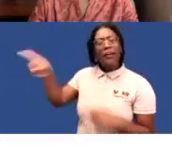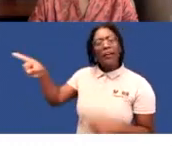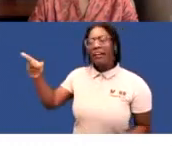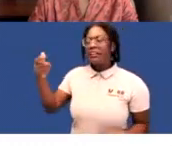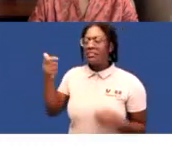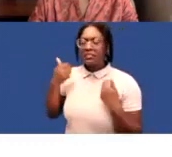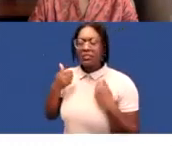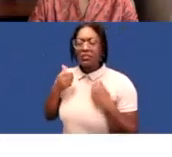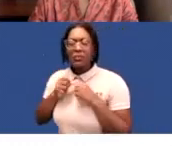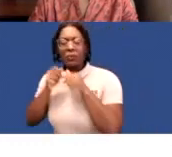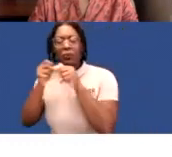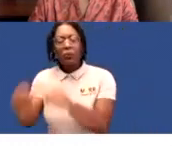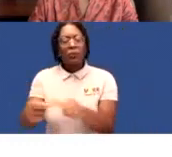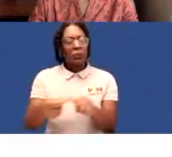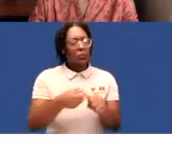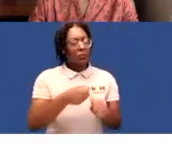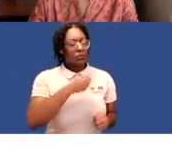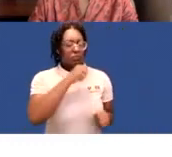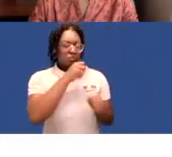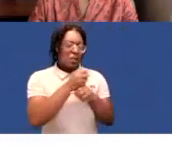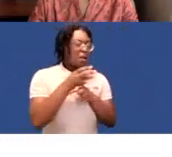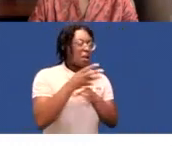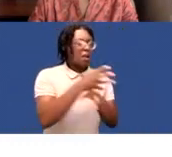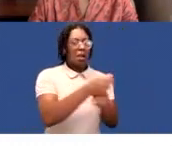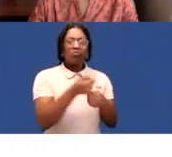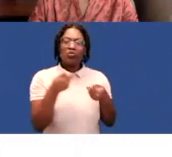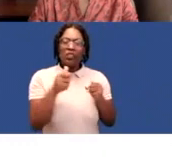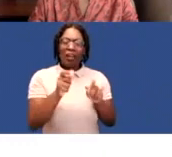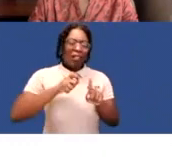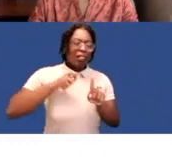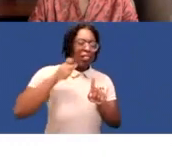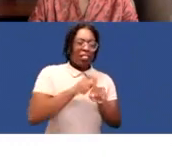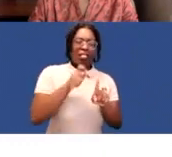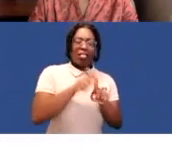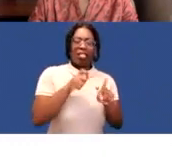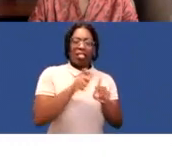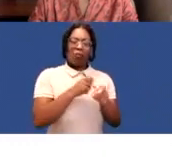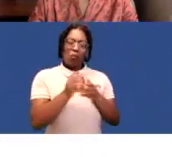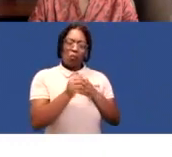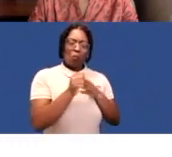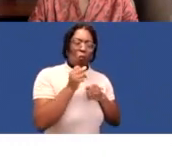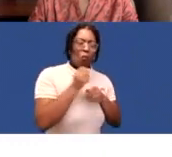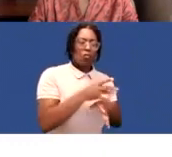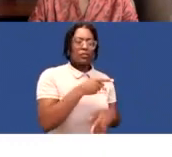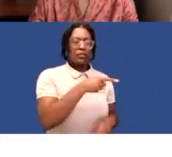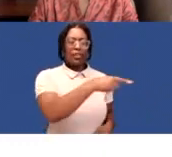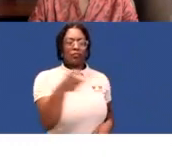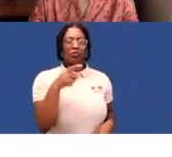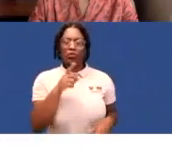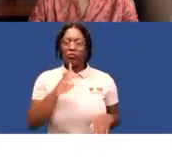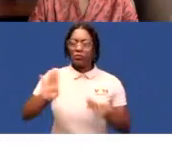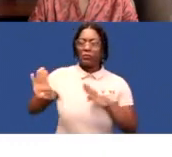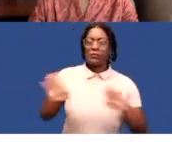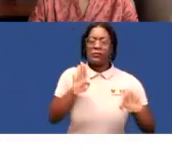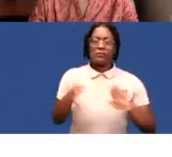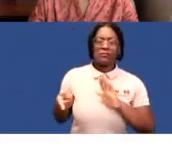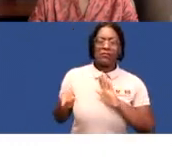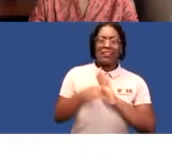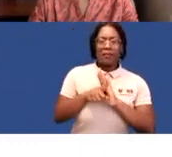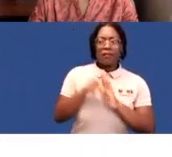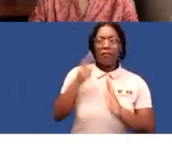obscenities as if to provoke the students into behavior that might justify escalated police